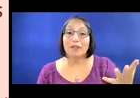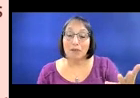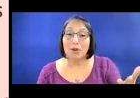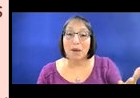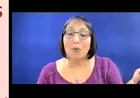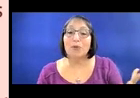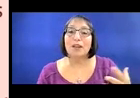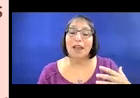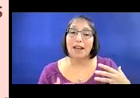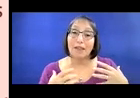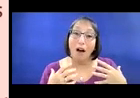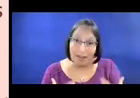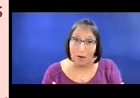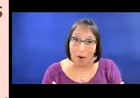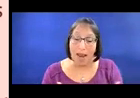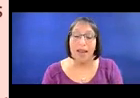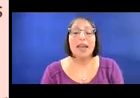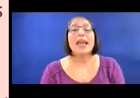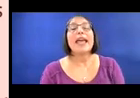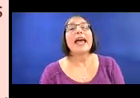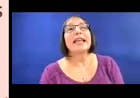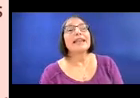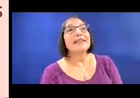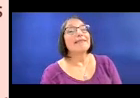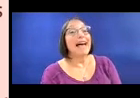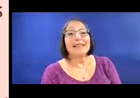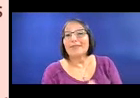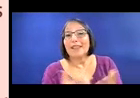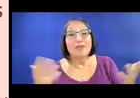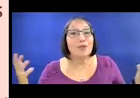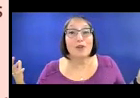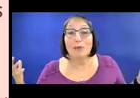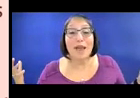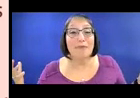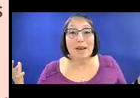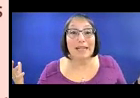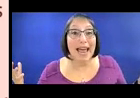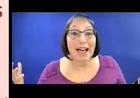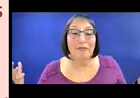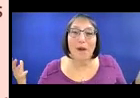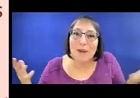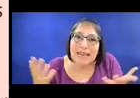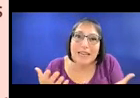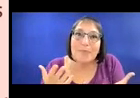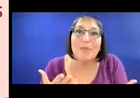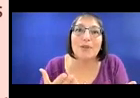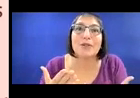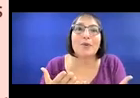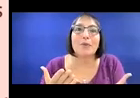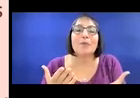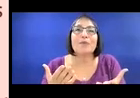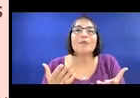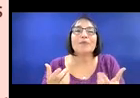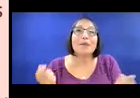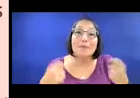with deaf community members in an authentic way, and that's the last two years we haven't been able to have. But we need to be able to